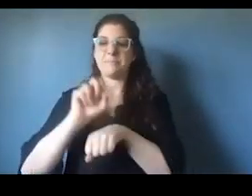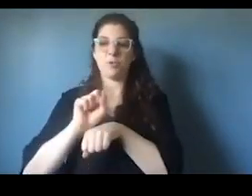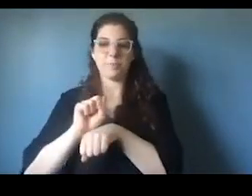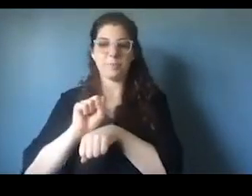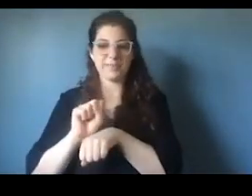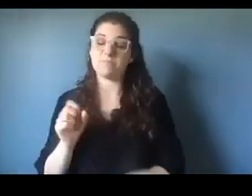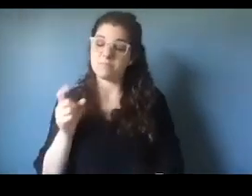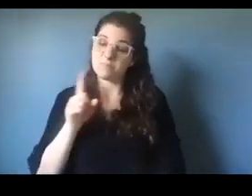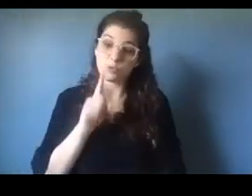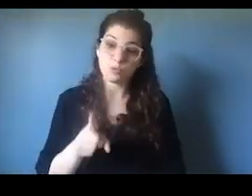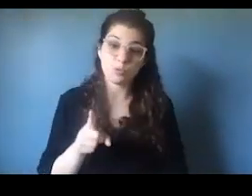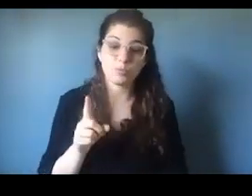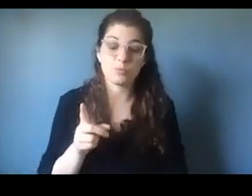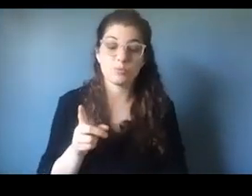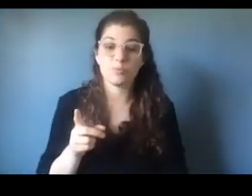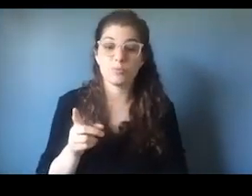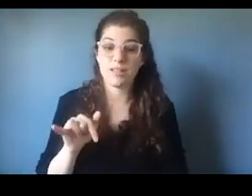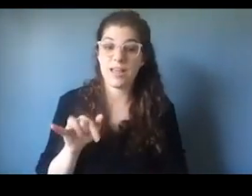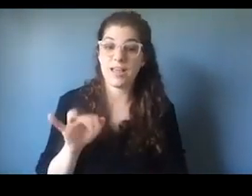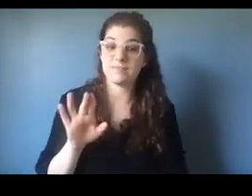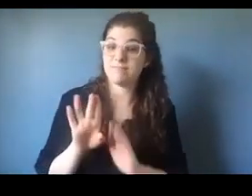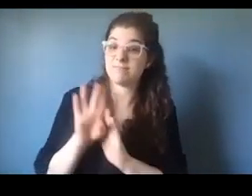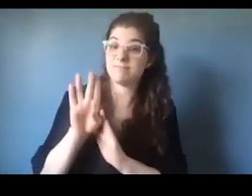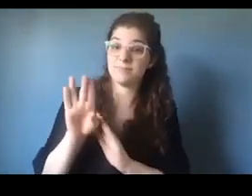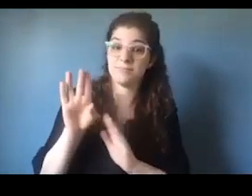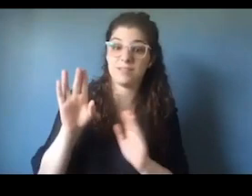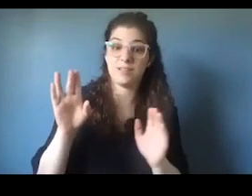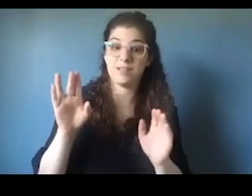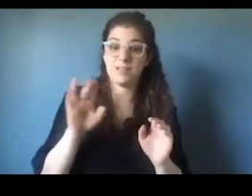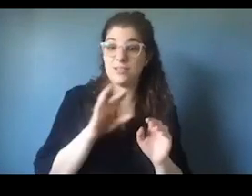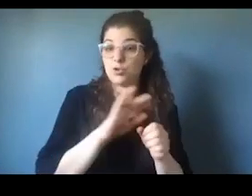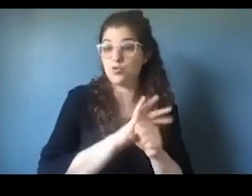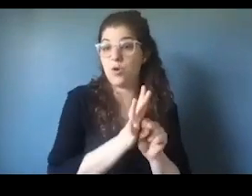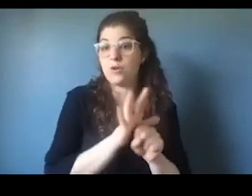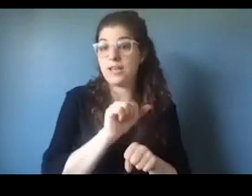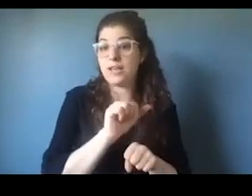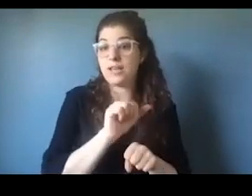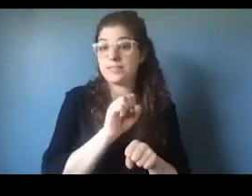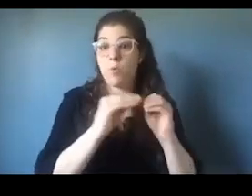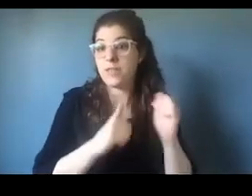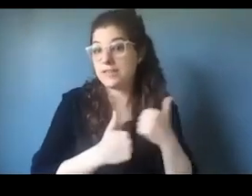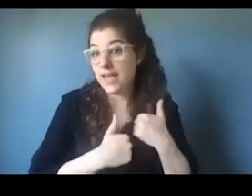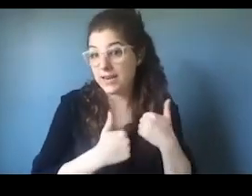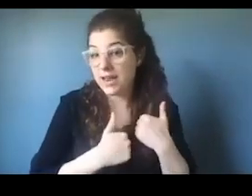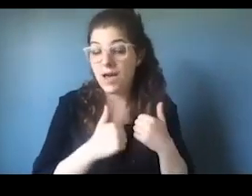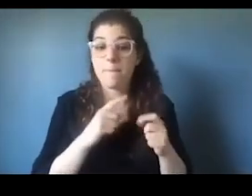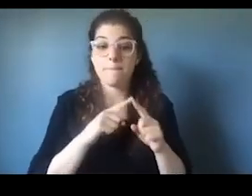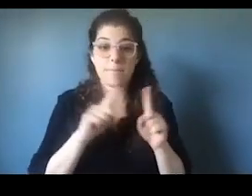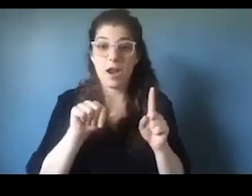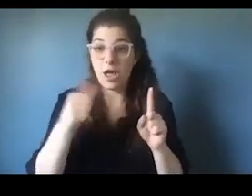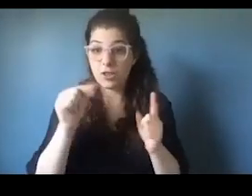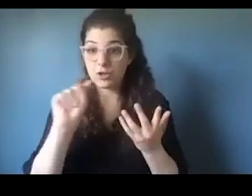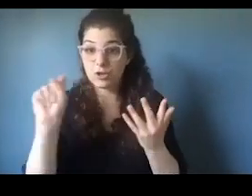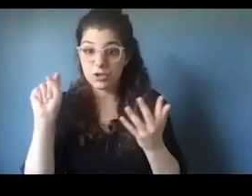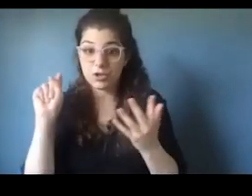true that the increase in COVID cases has been greater in the United States than in Canada. But other countries that have